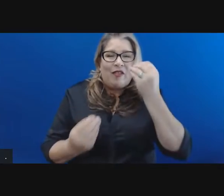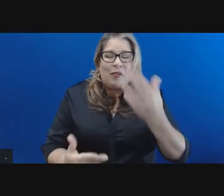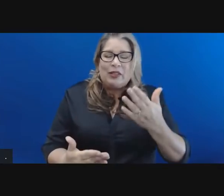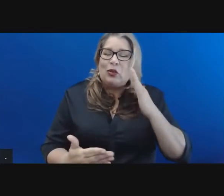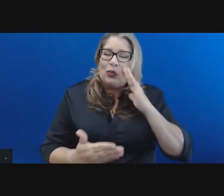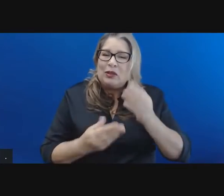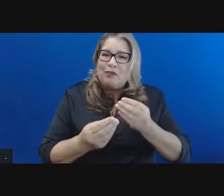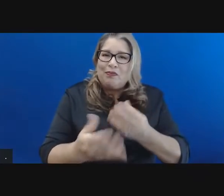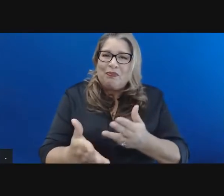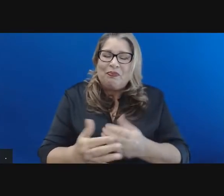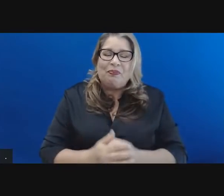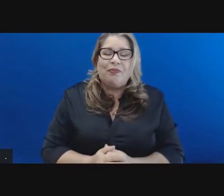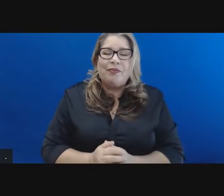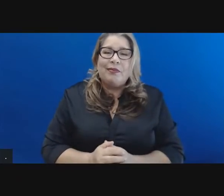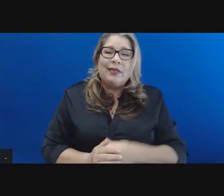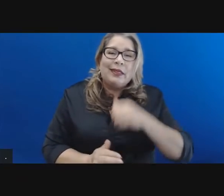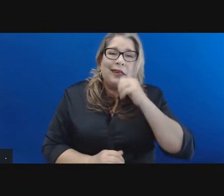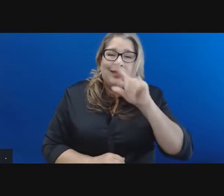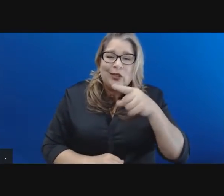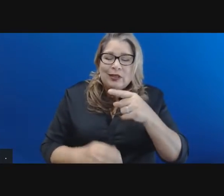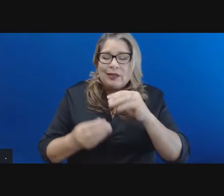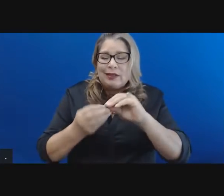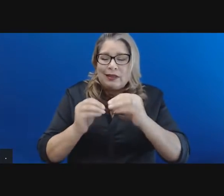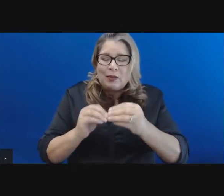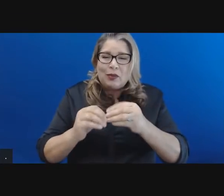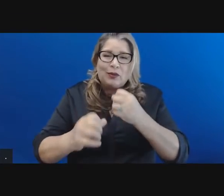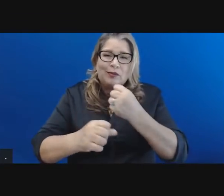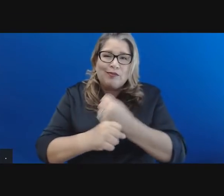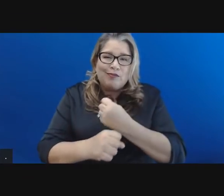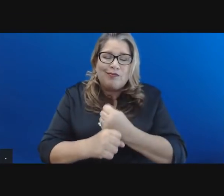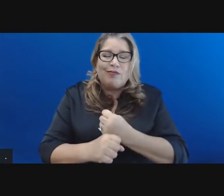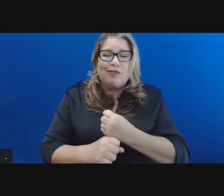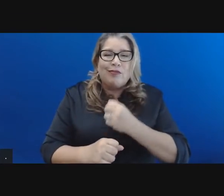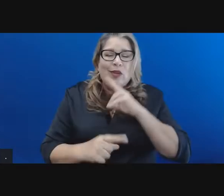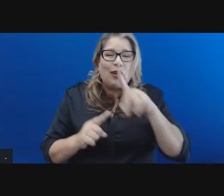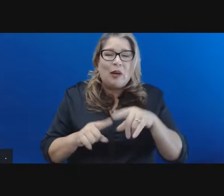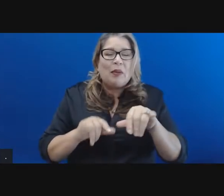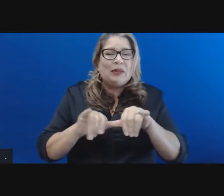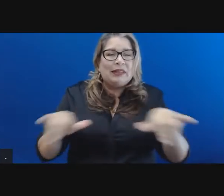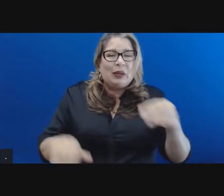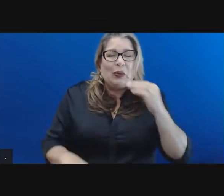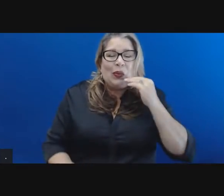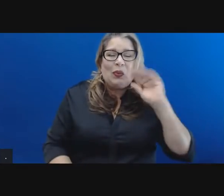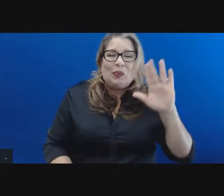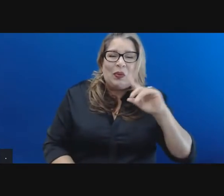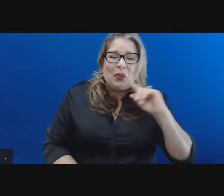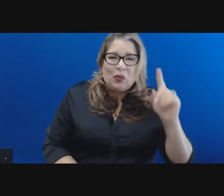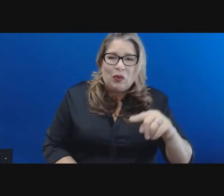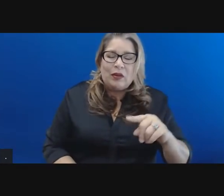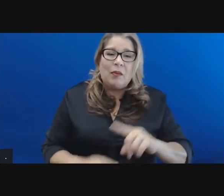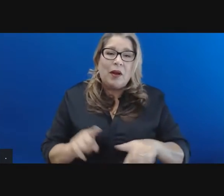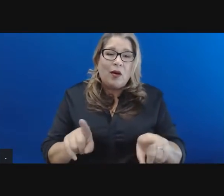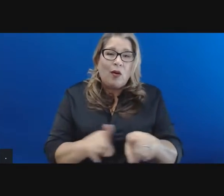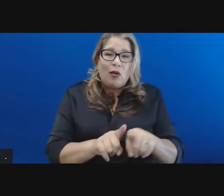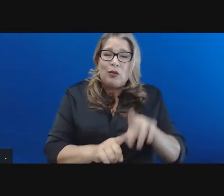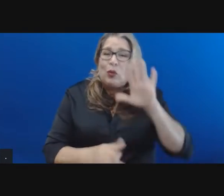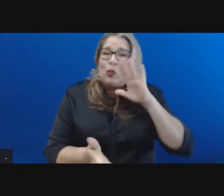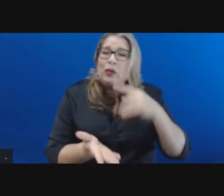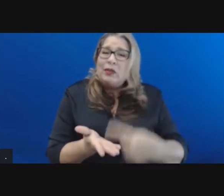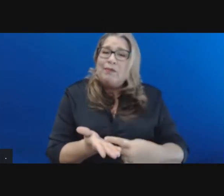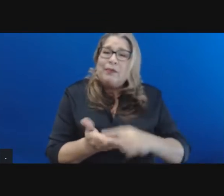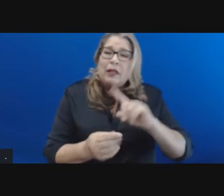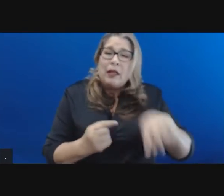through not just data, not just a bit about the regional stay-at-home order, of course, about vaccines, a focus